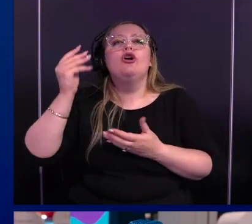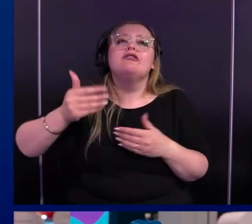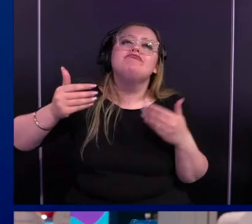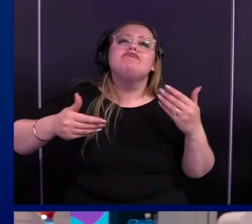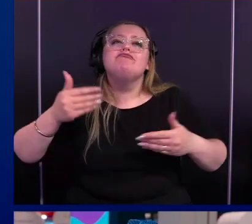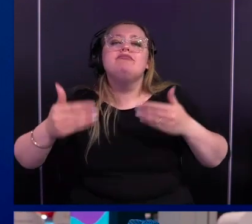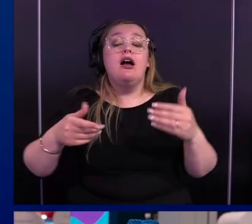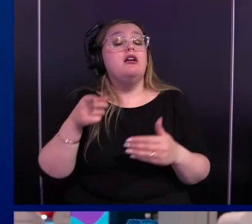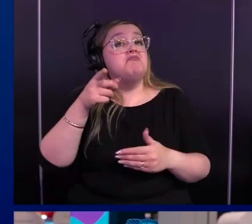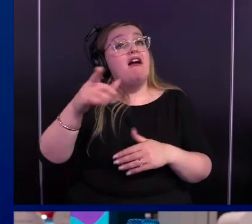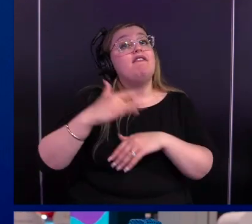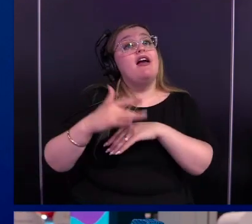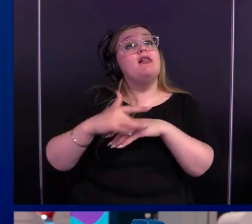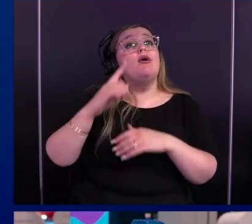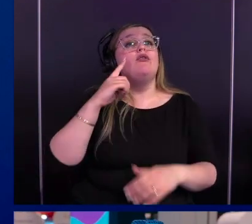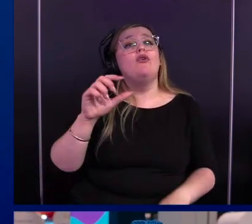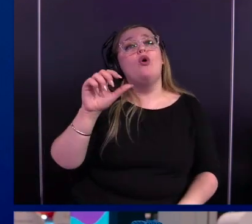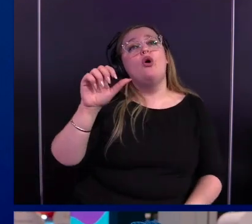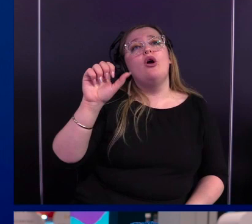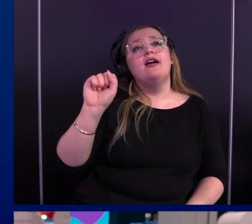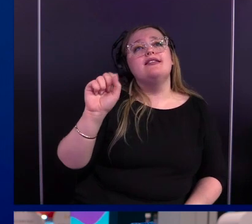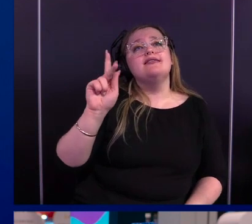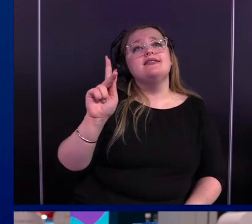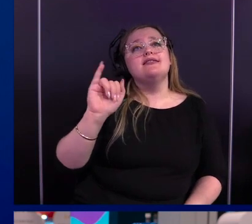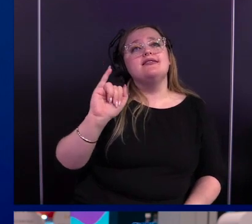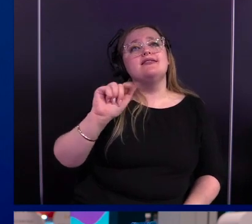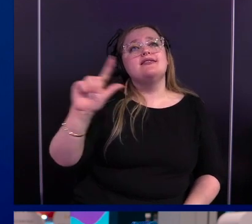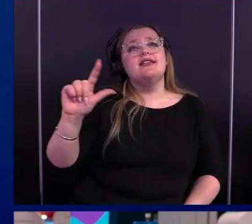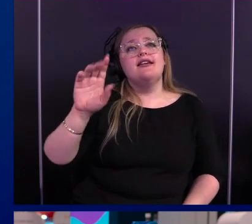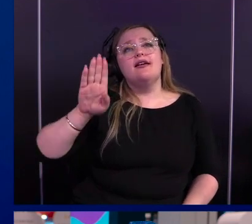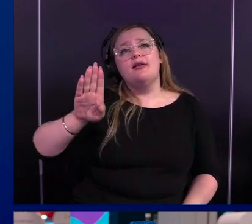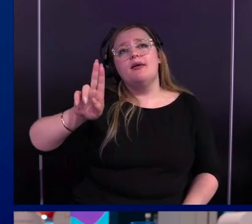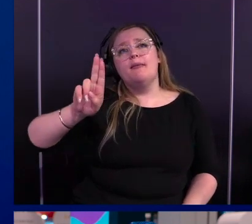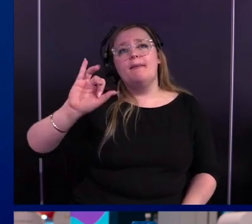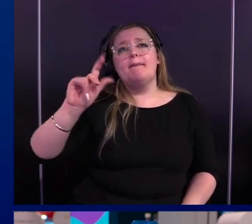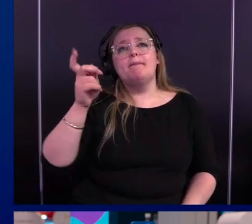for Skill Builder subscribers. So I've got it up here on the